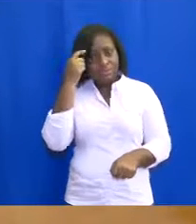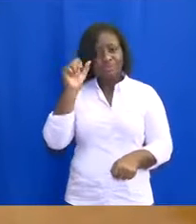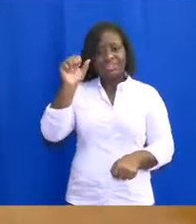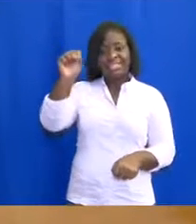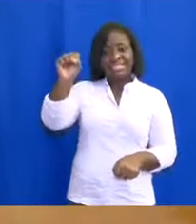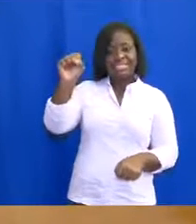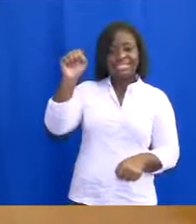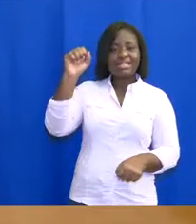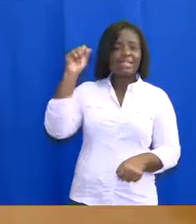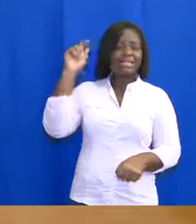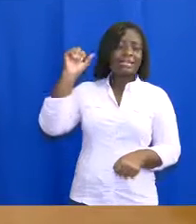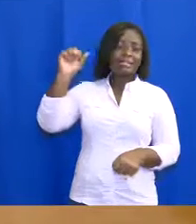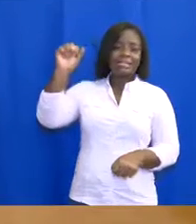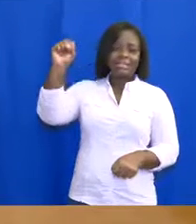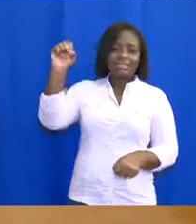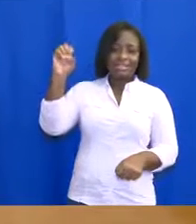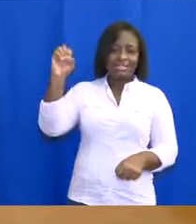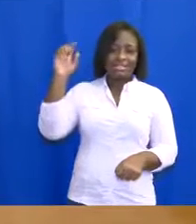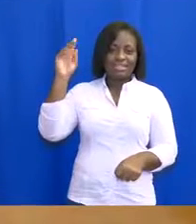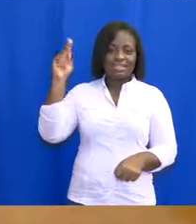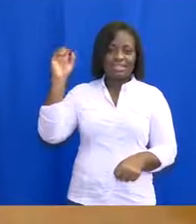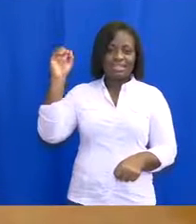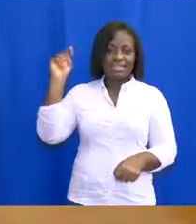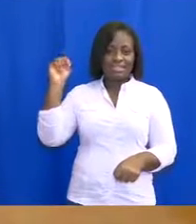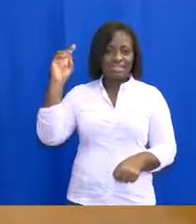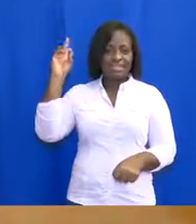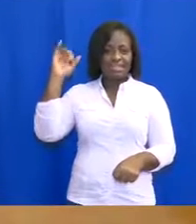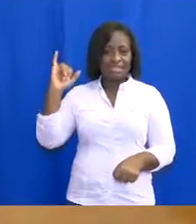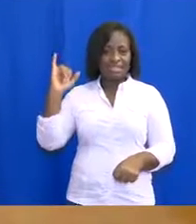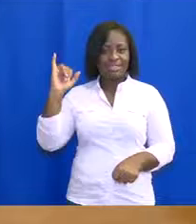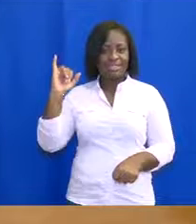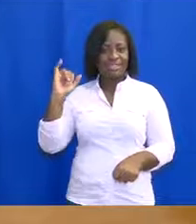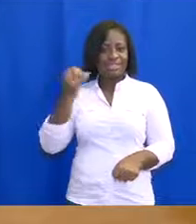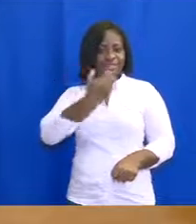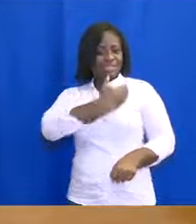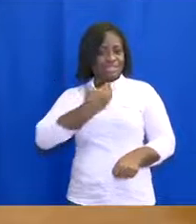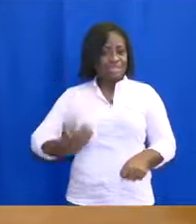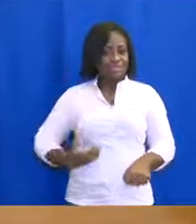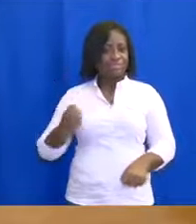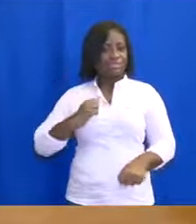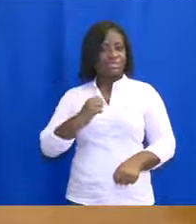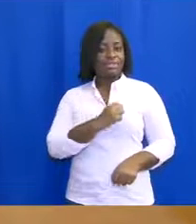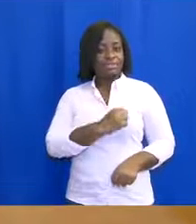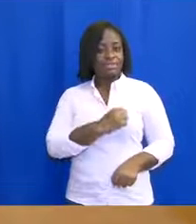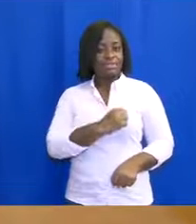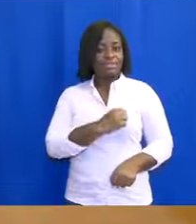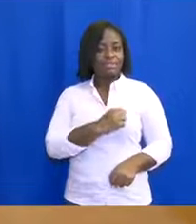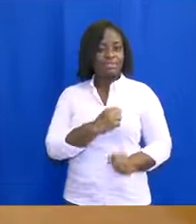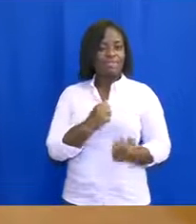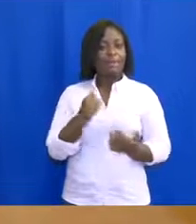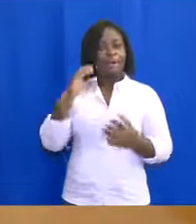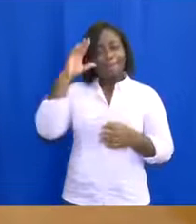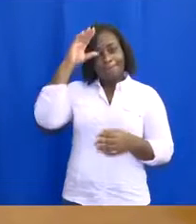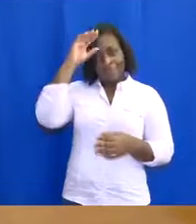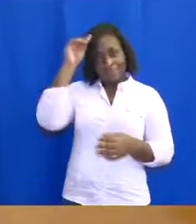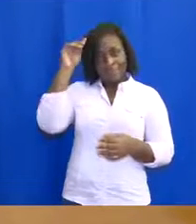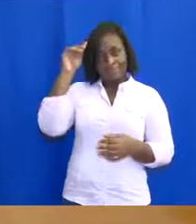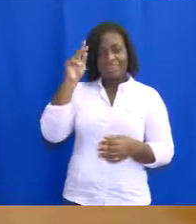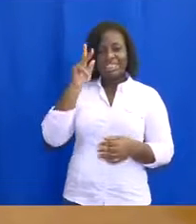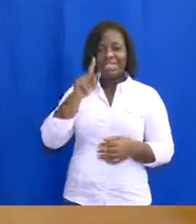JHS3B Bayer school ochi enyomne mi small ni fe nye no yake wotogbeji ani